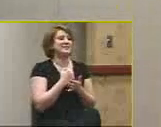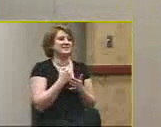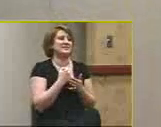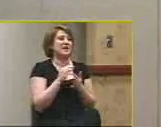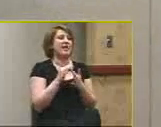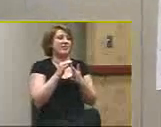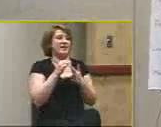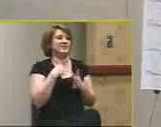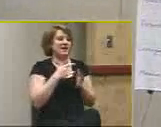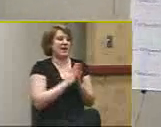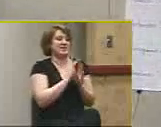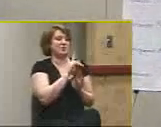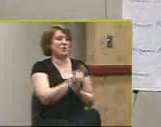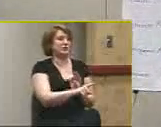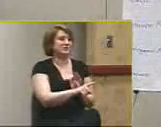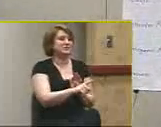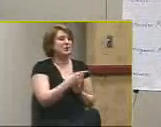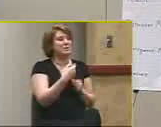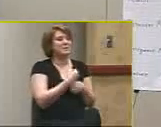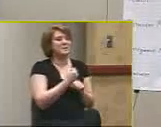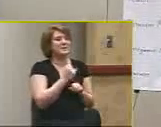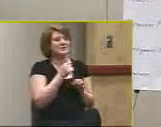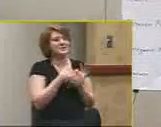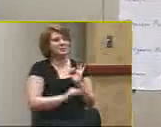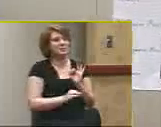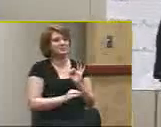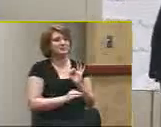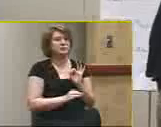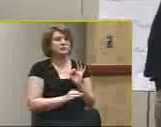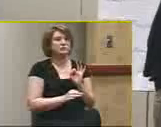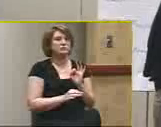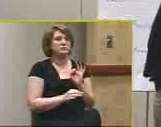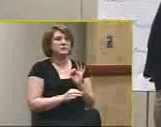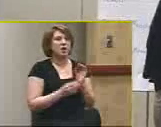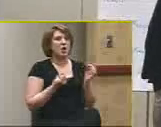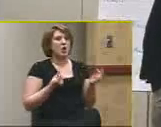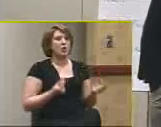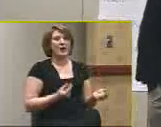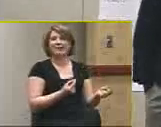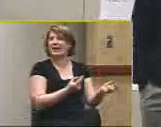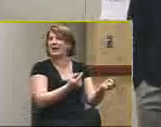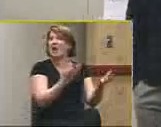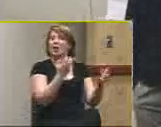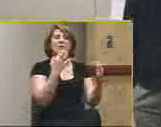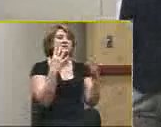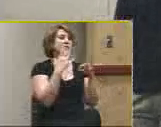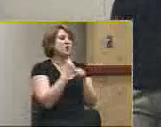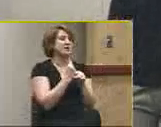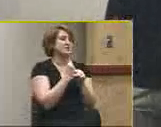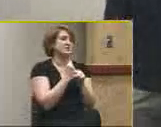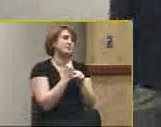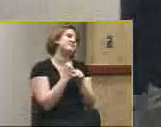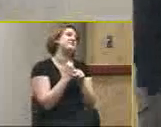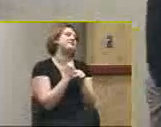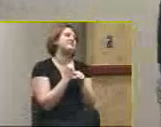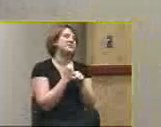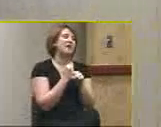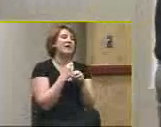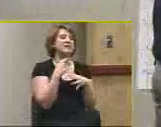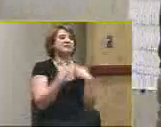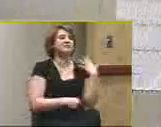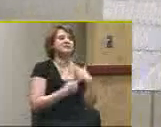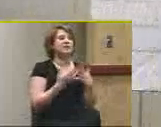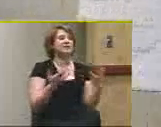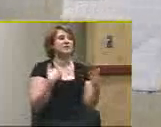it. So it makes it simple. Very quickly, I want to summarize. These are the things we've talked